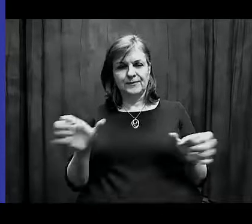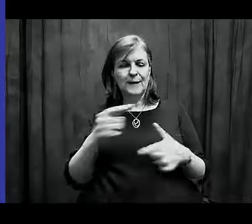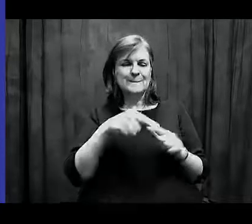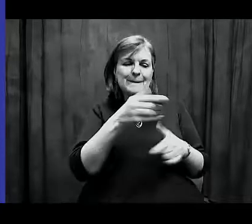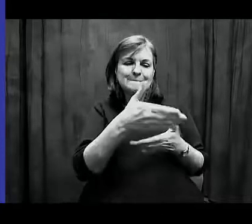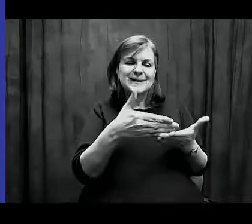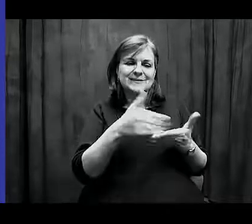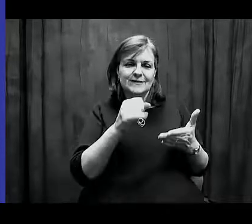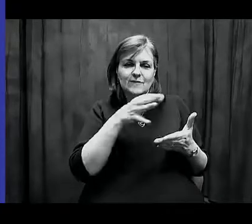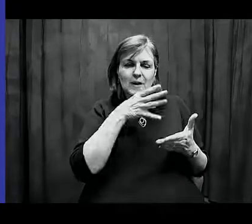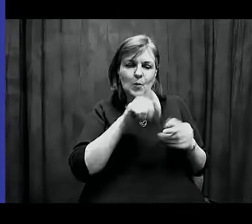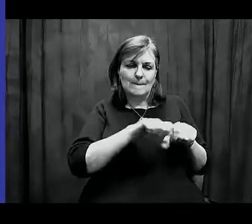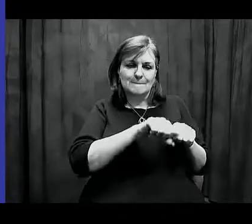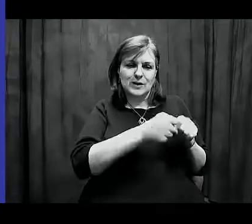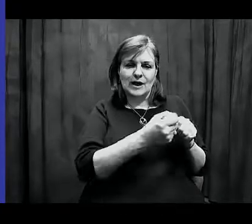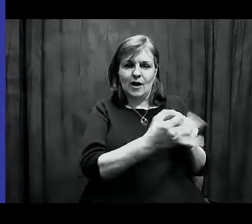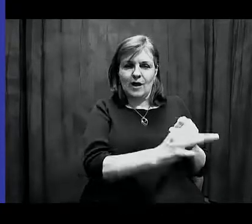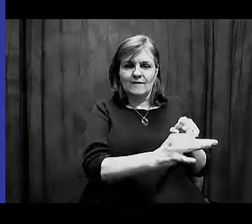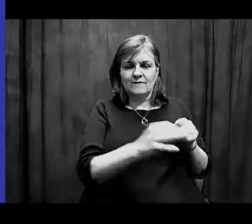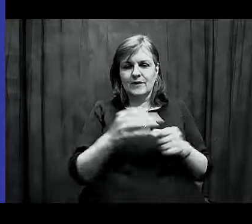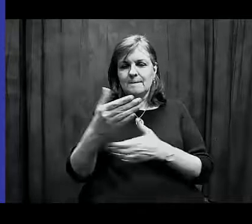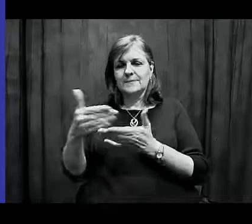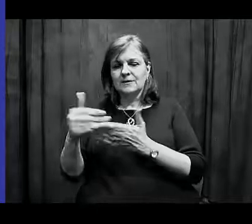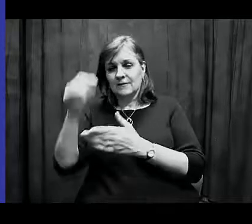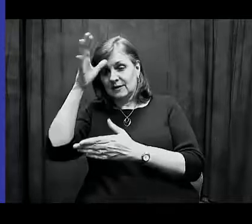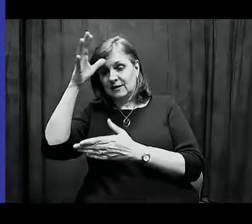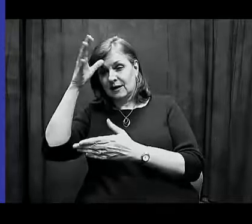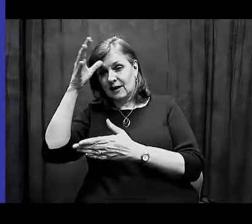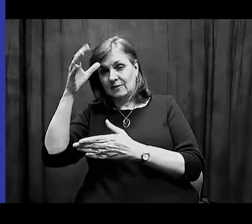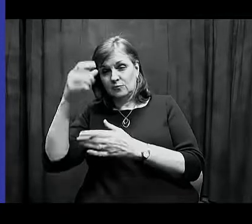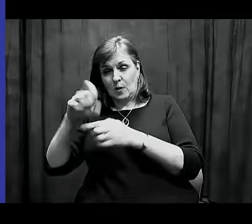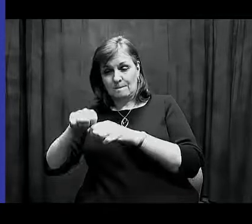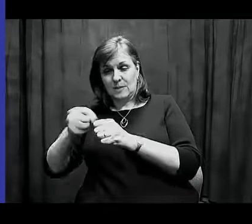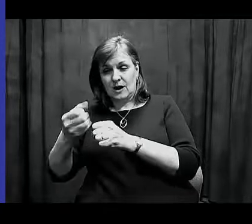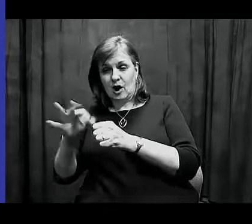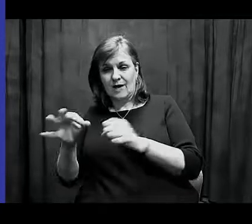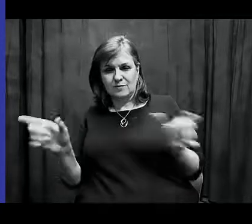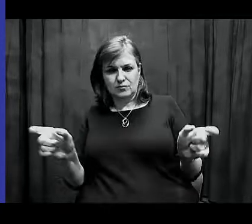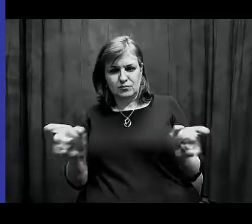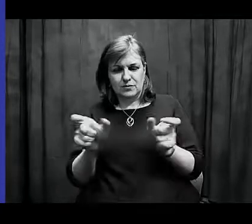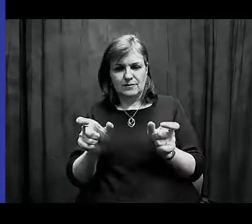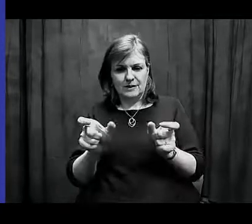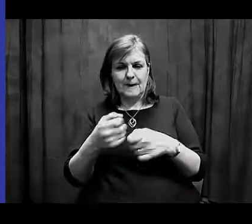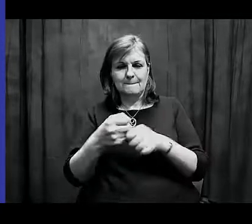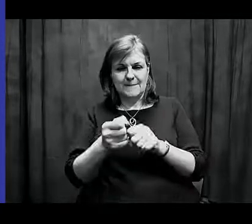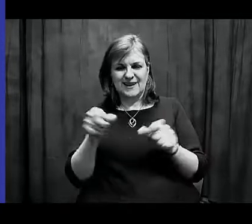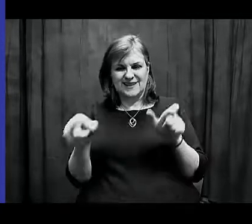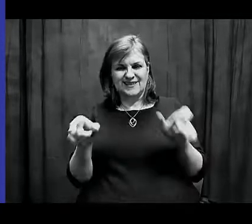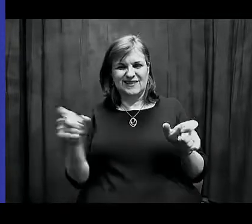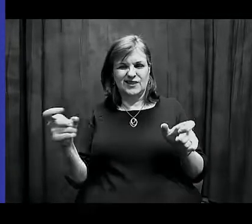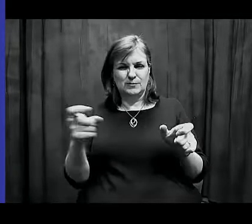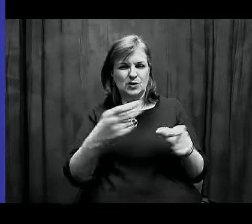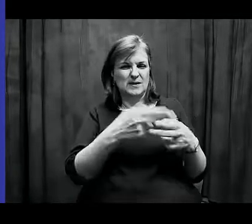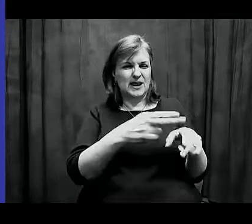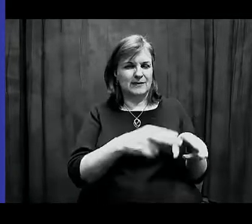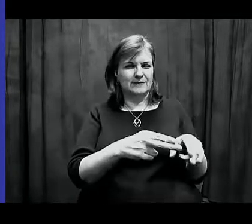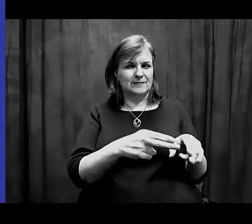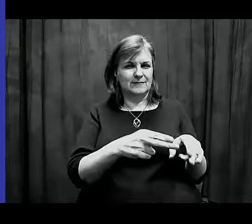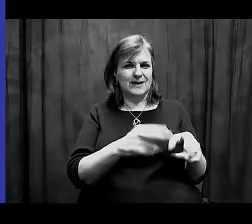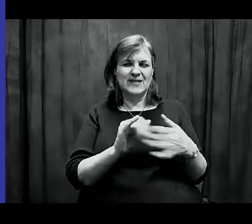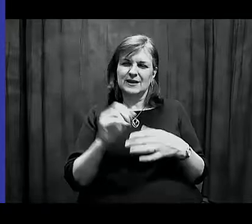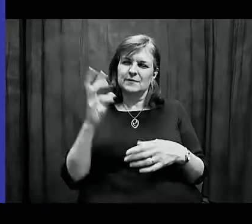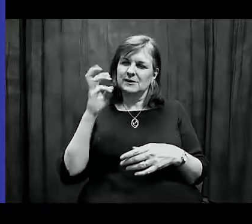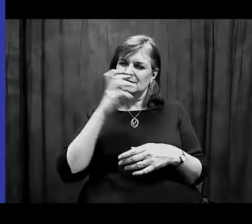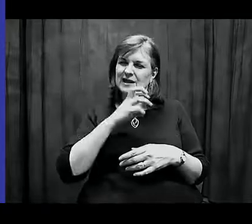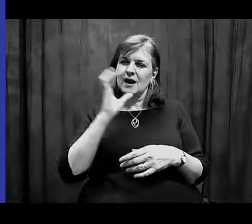normal, but that pieces of mom would actually break off and pieces of dad would break off to form these gametes.